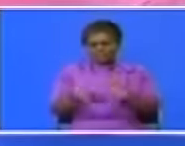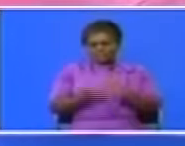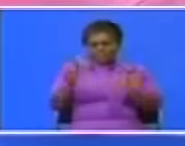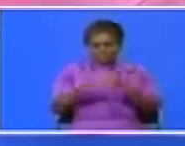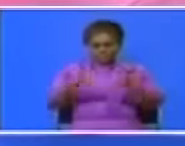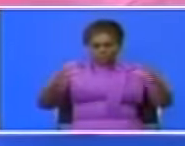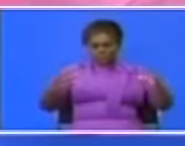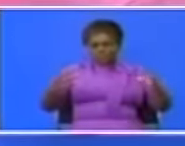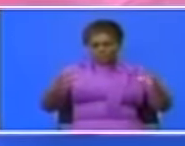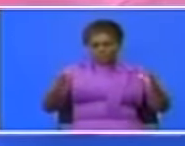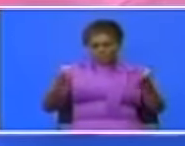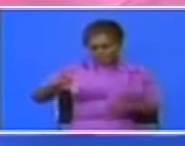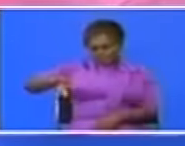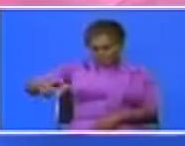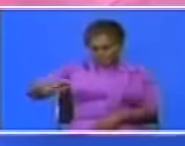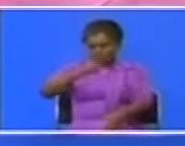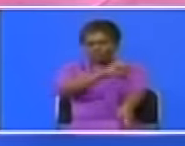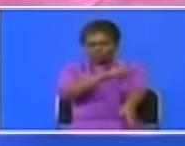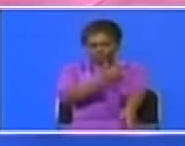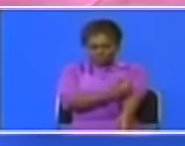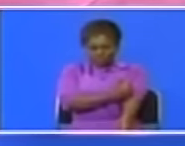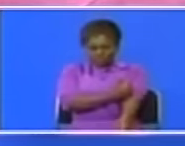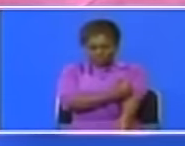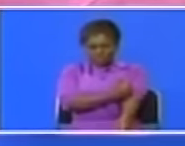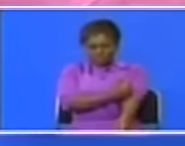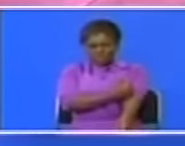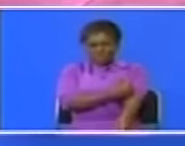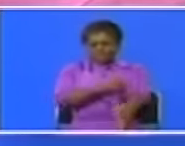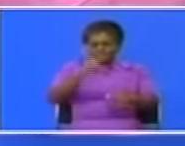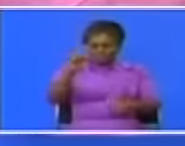in the continent, there is growing pressure for authorities to find rational and